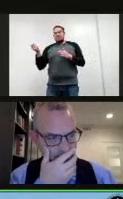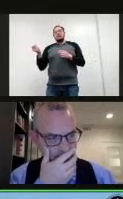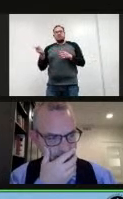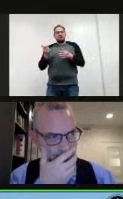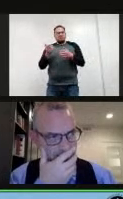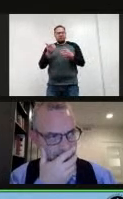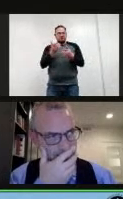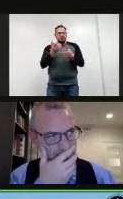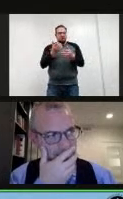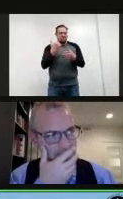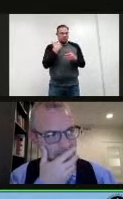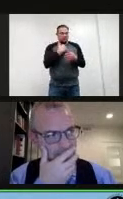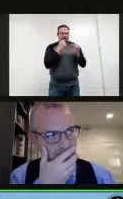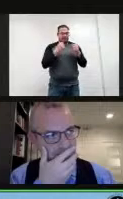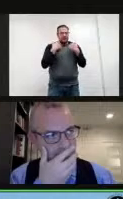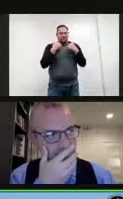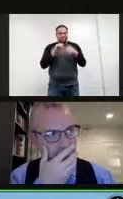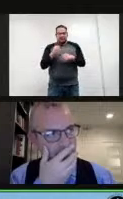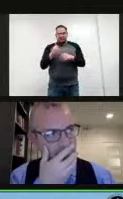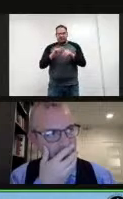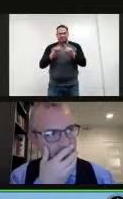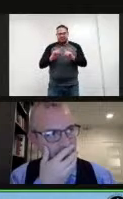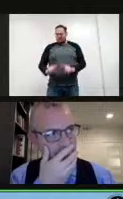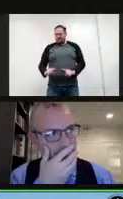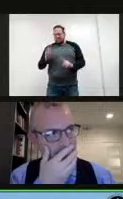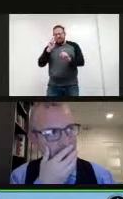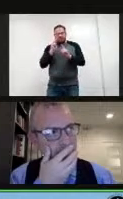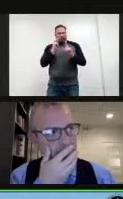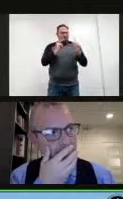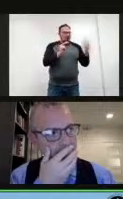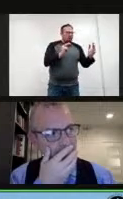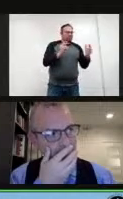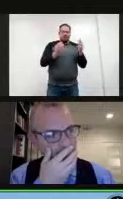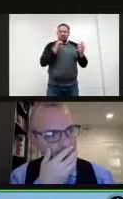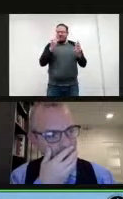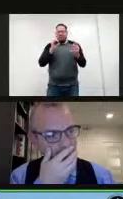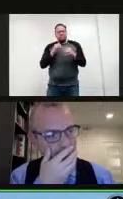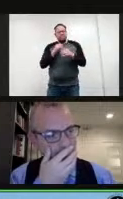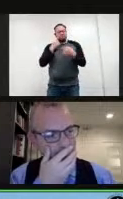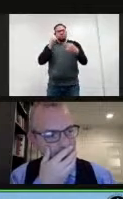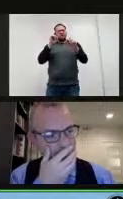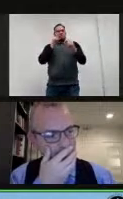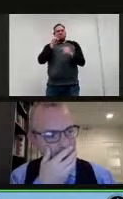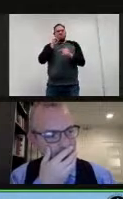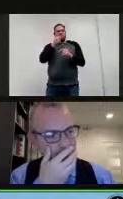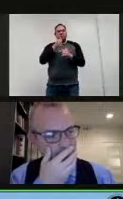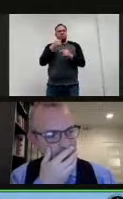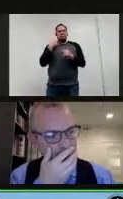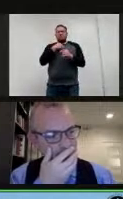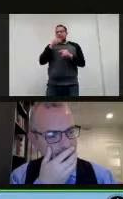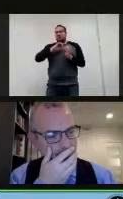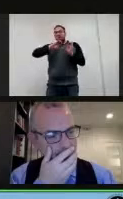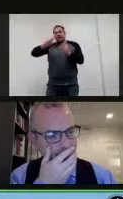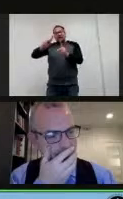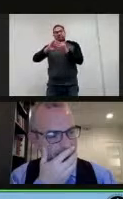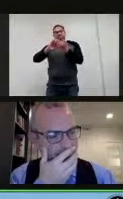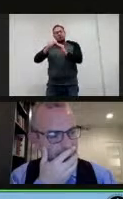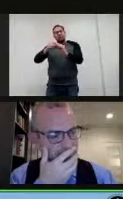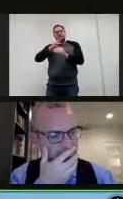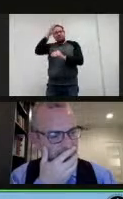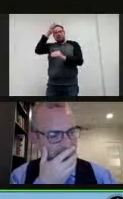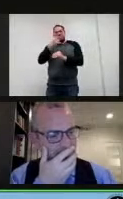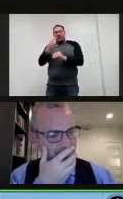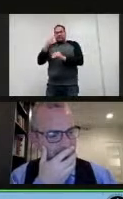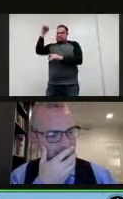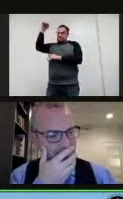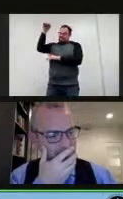10 different I said so, and that may not hold good tomorrow, right? Ultimately, mm-hmm. We have to go back to our community and parents and say, this is